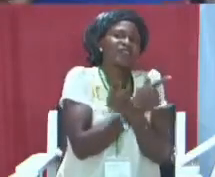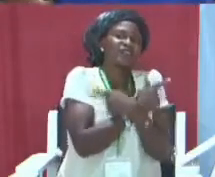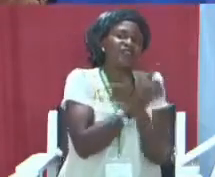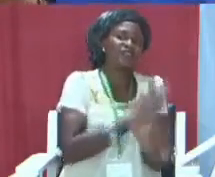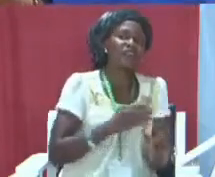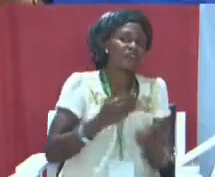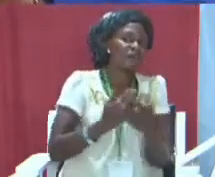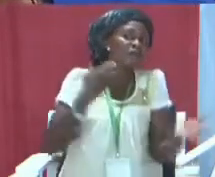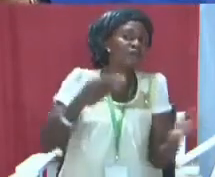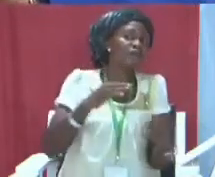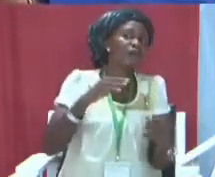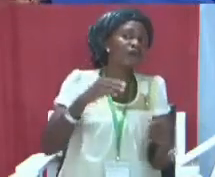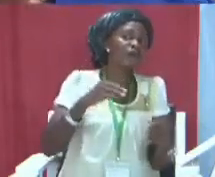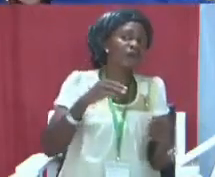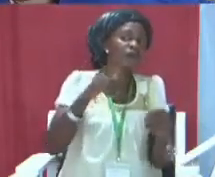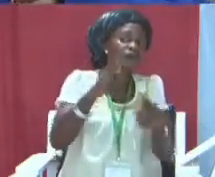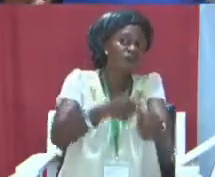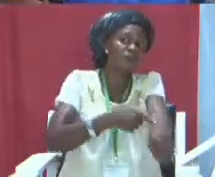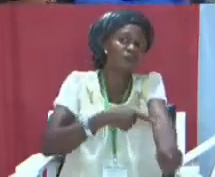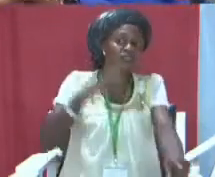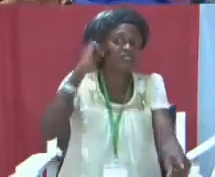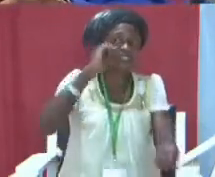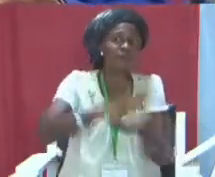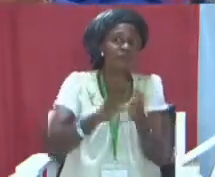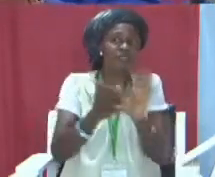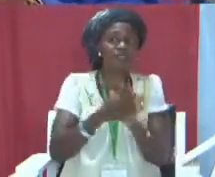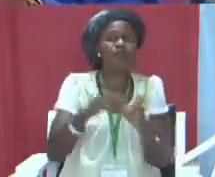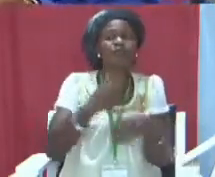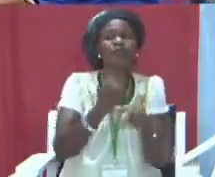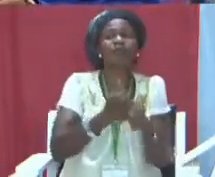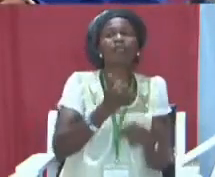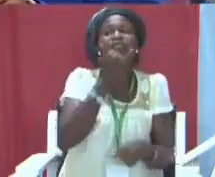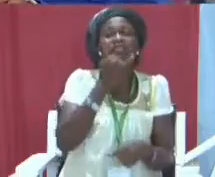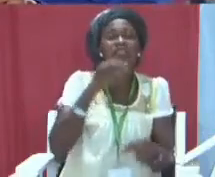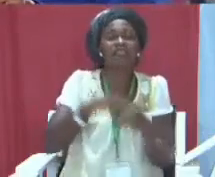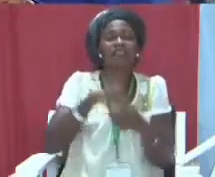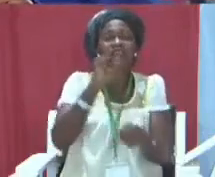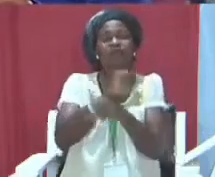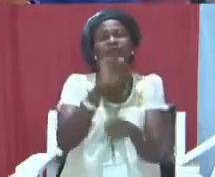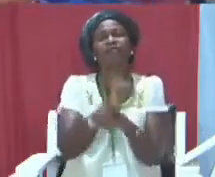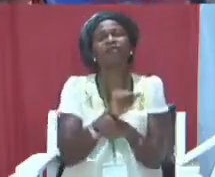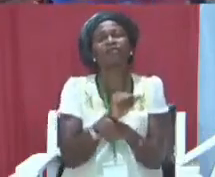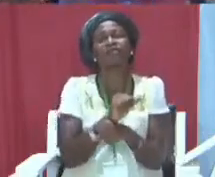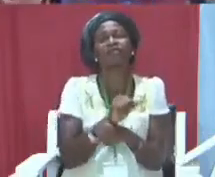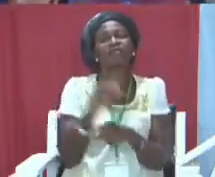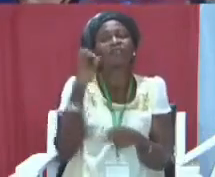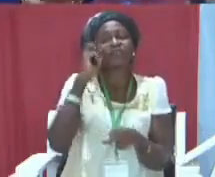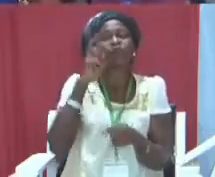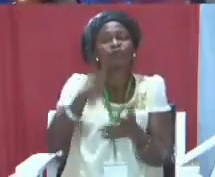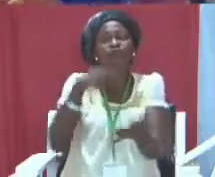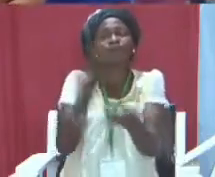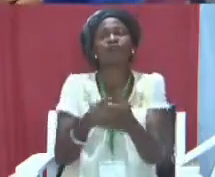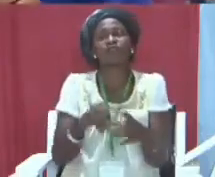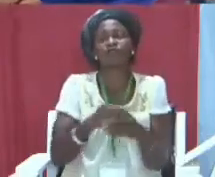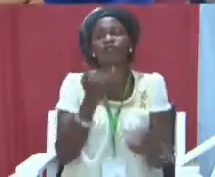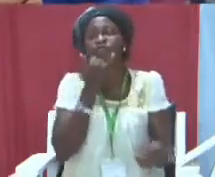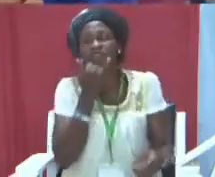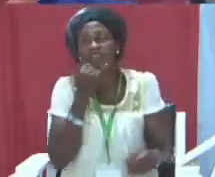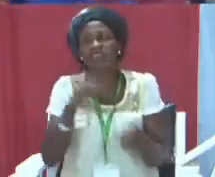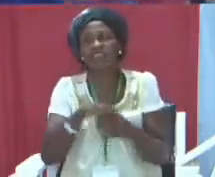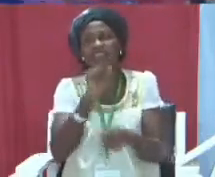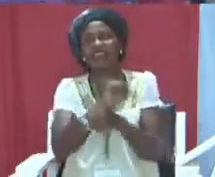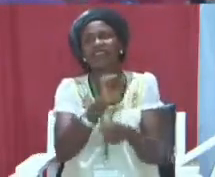Before long, he began to make mistakes in his work. He was falling into error.